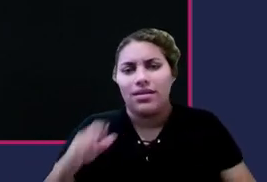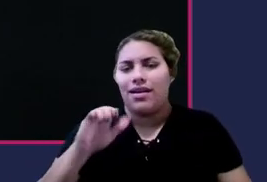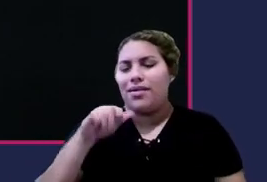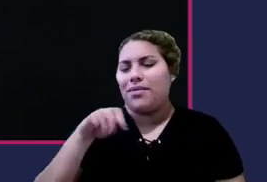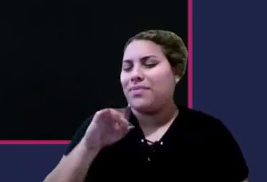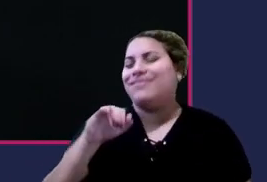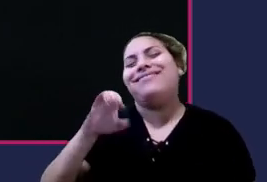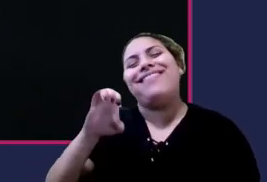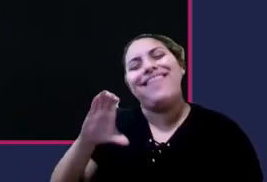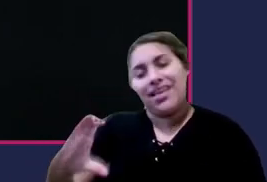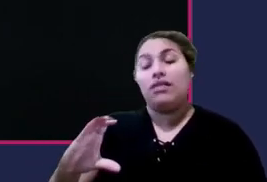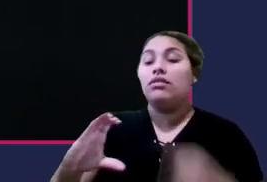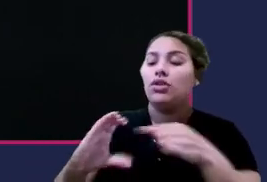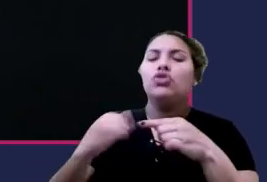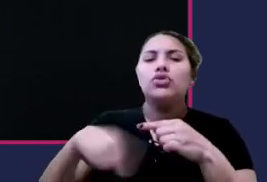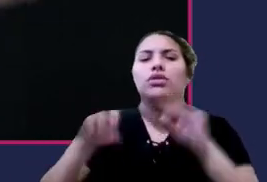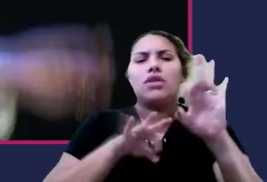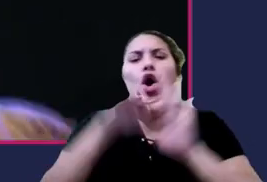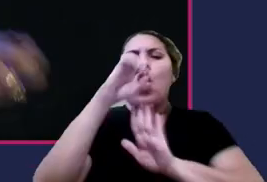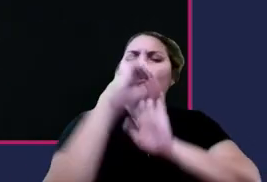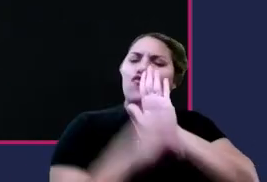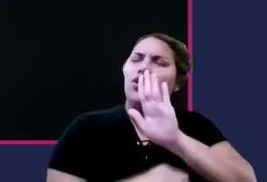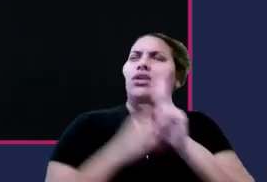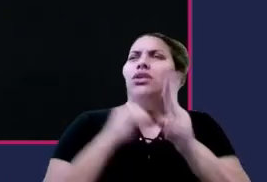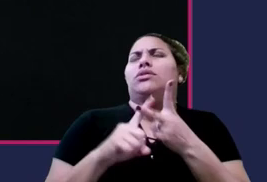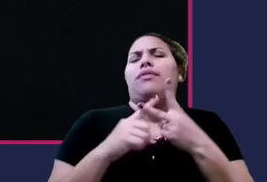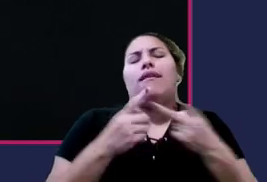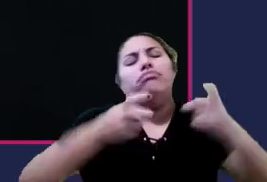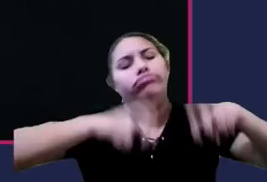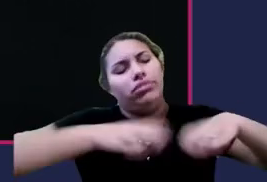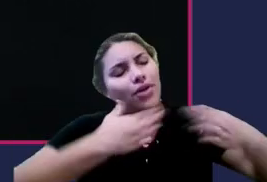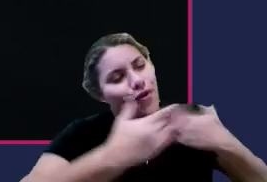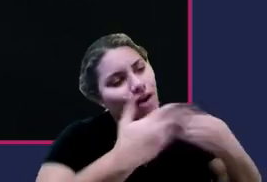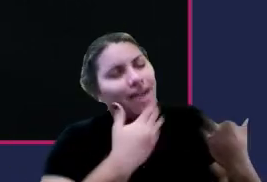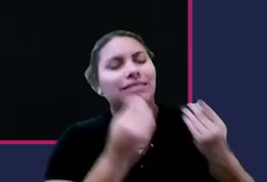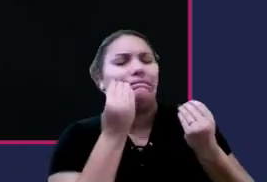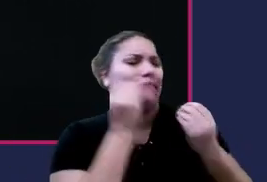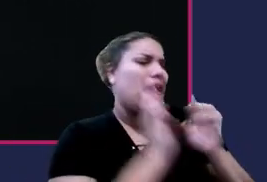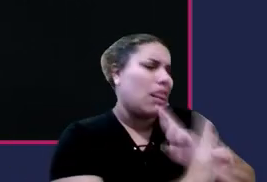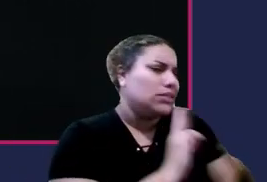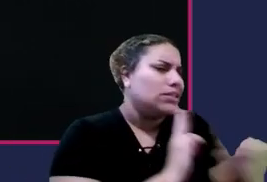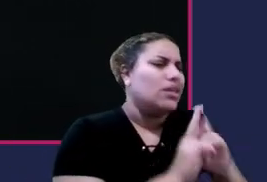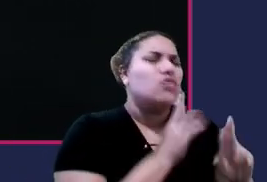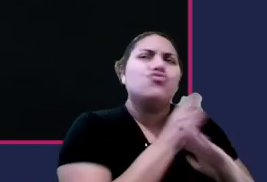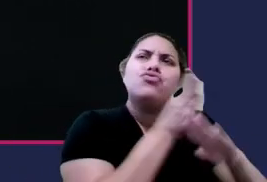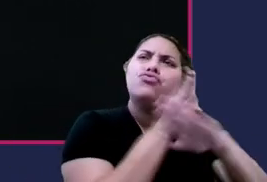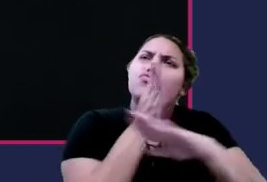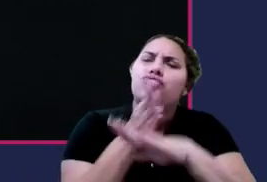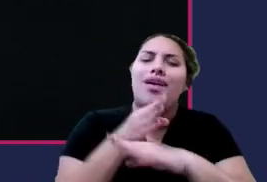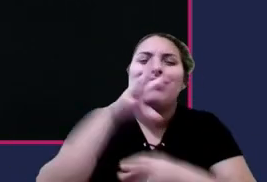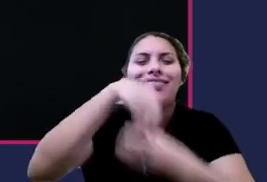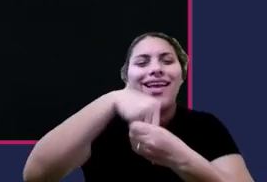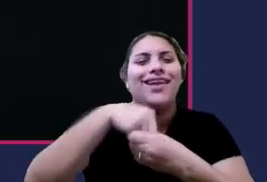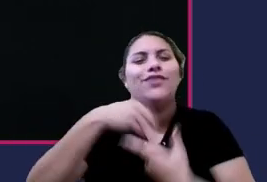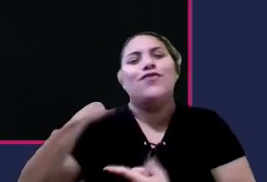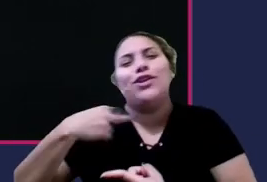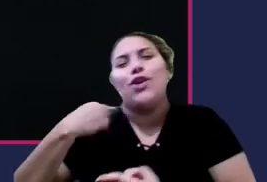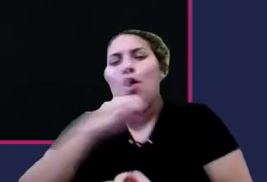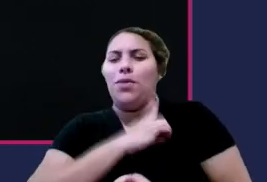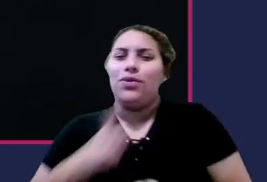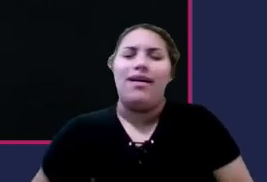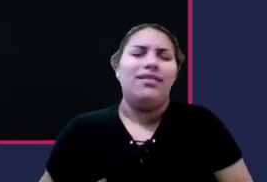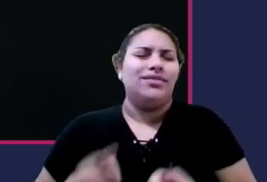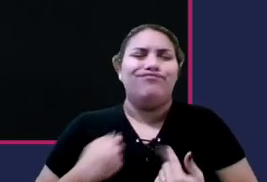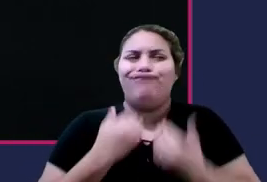to be represented to have a seat there. So we tried and we tried with relationships and talks. We